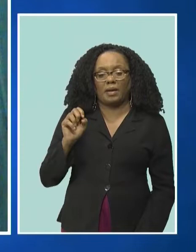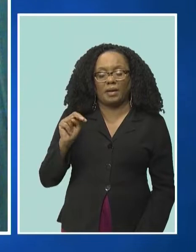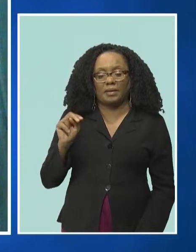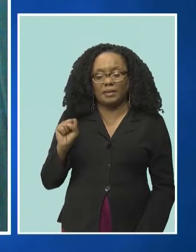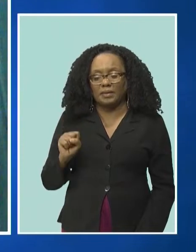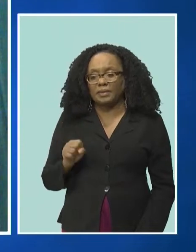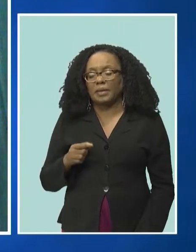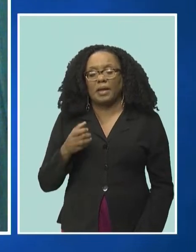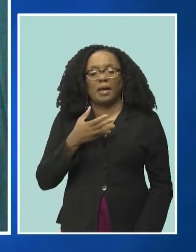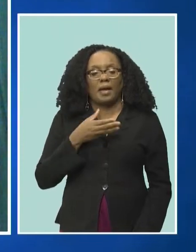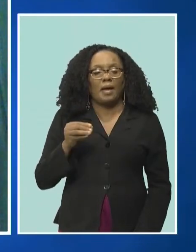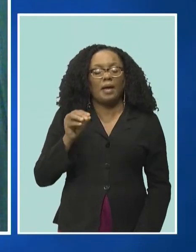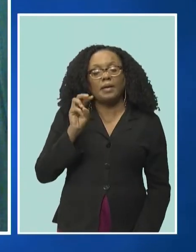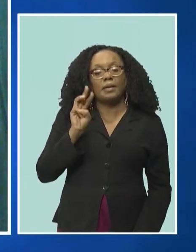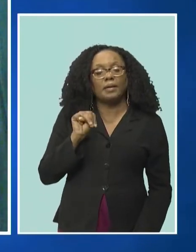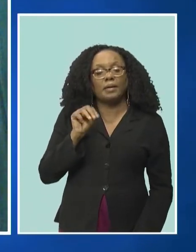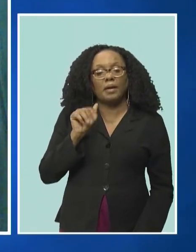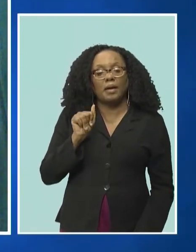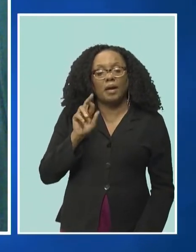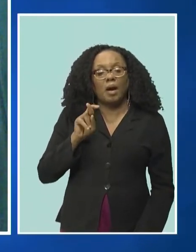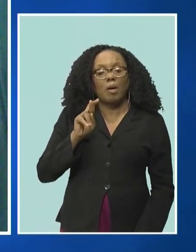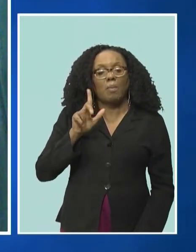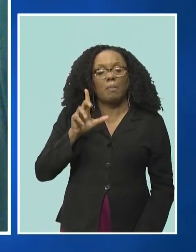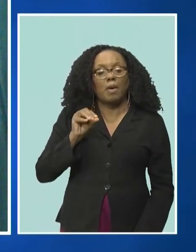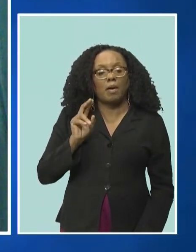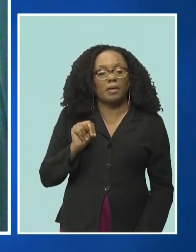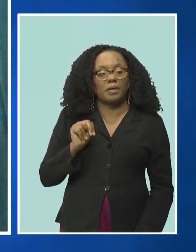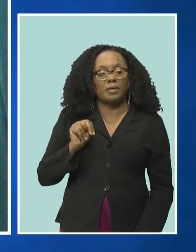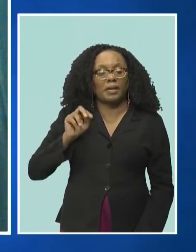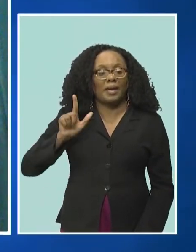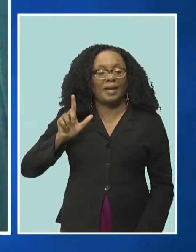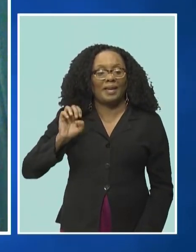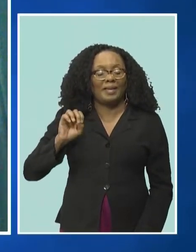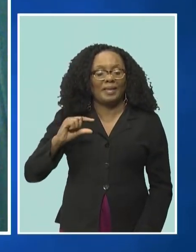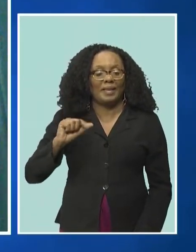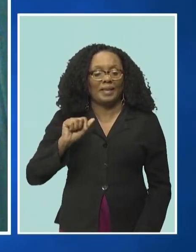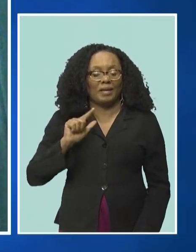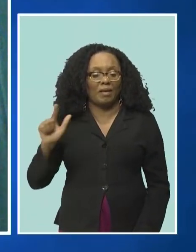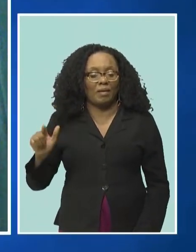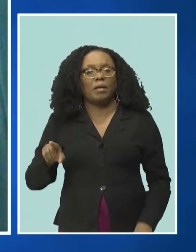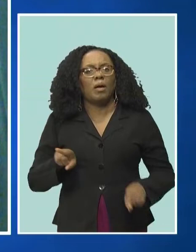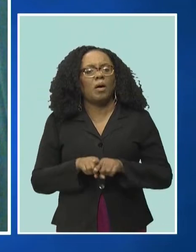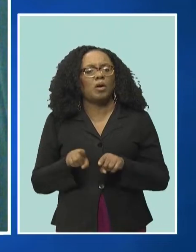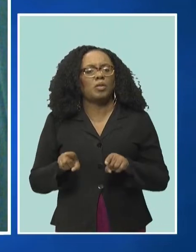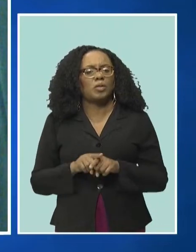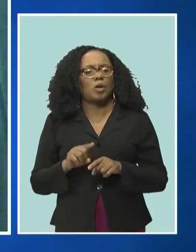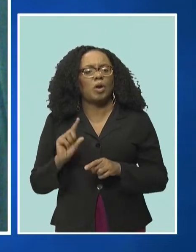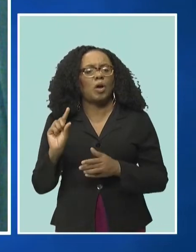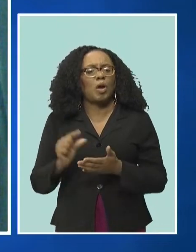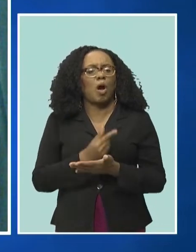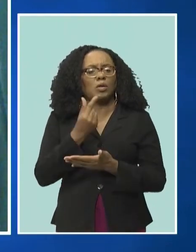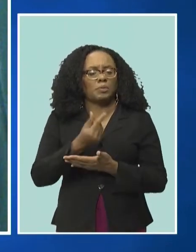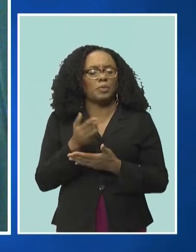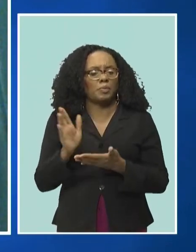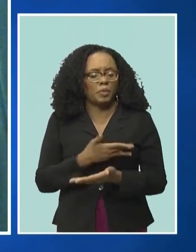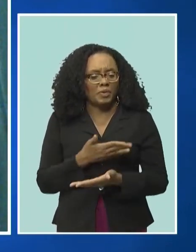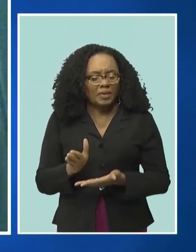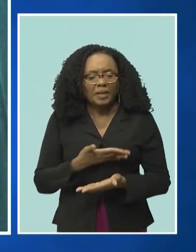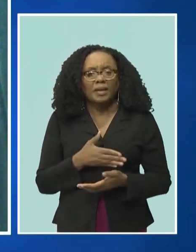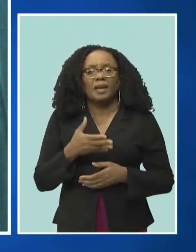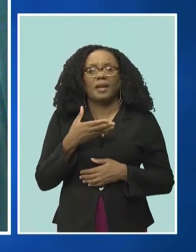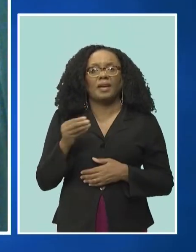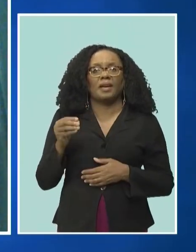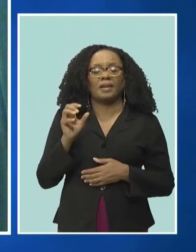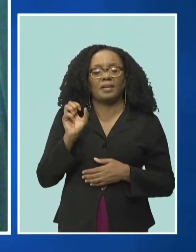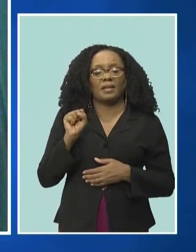has submitted a piece. And we've also had a touch of gospel inside of there. There will be spooge, of course, yes. There will be a